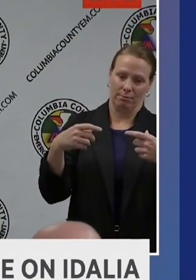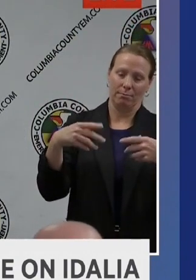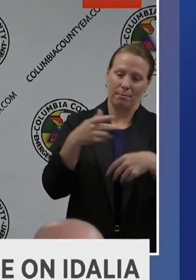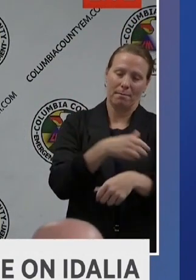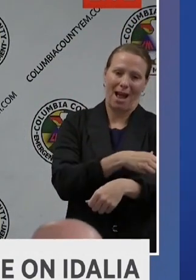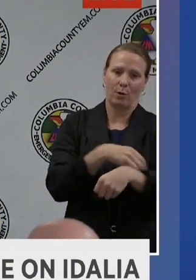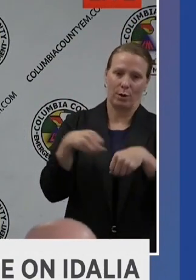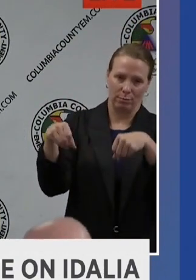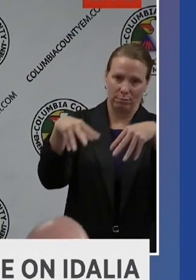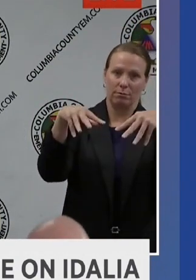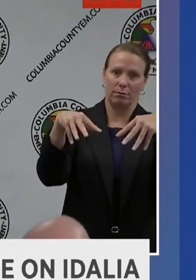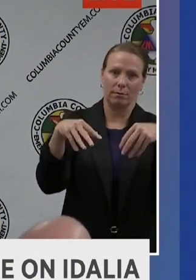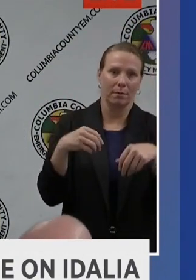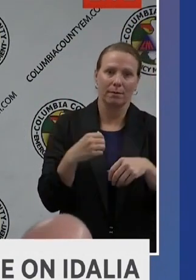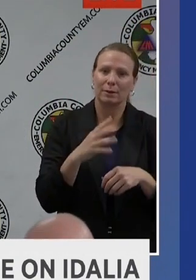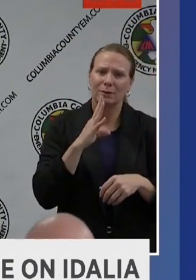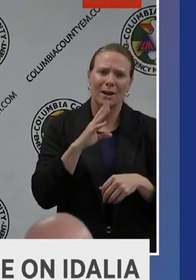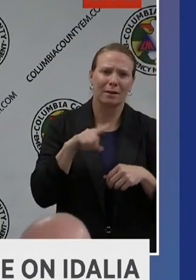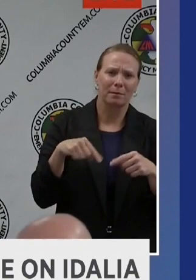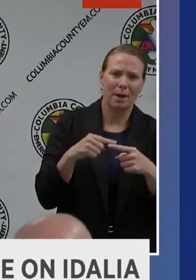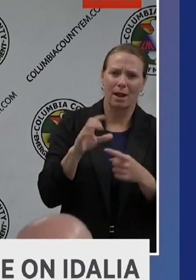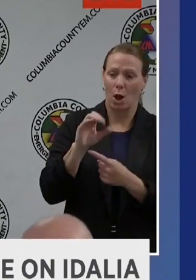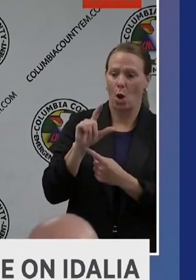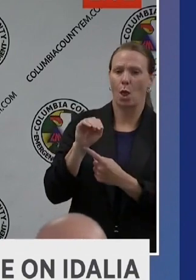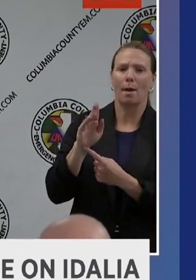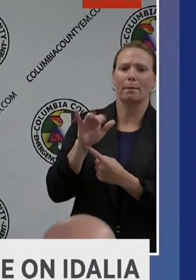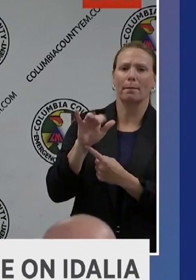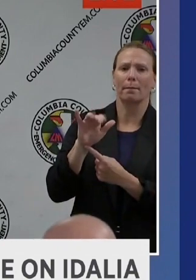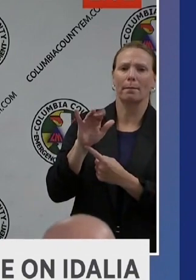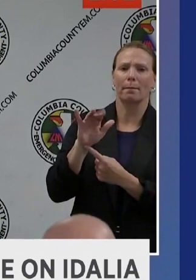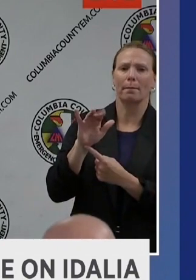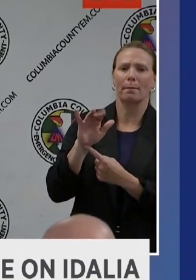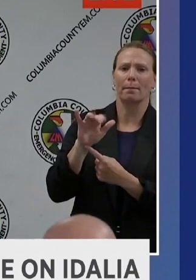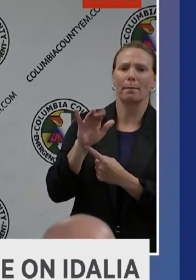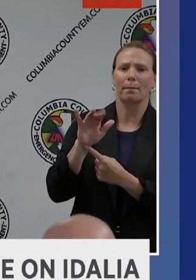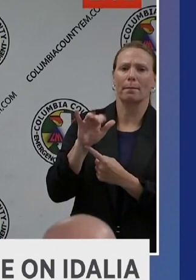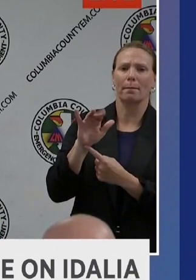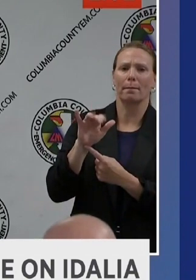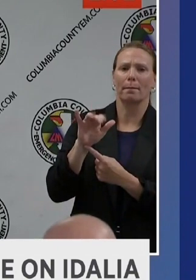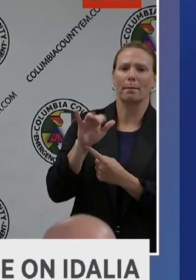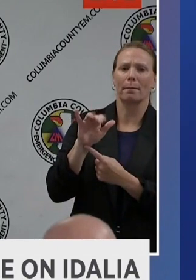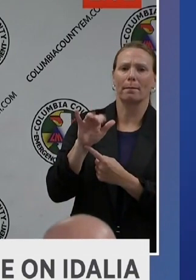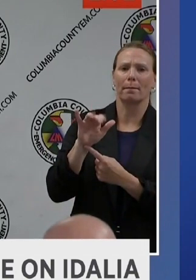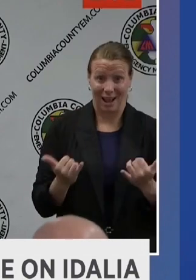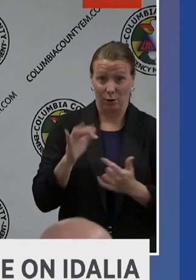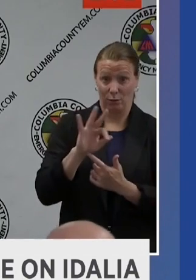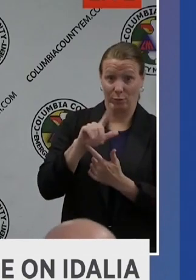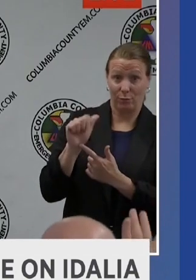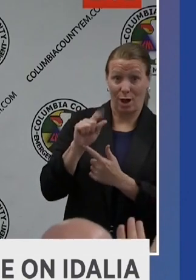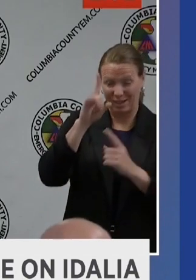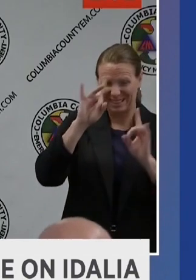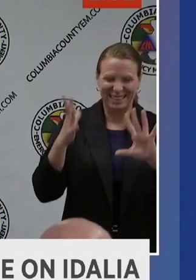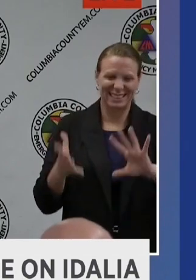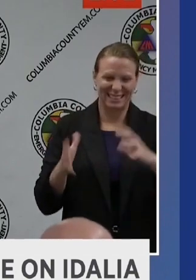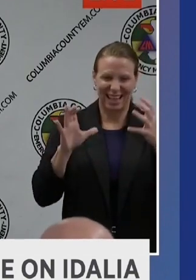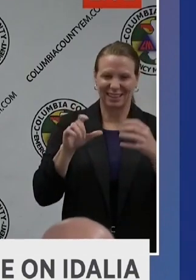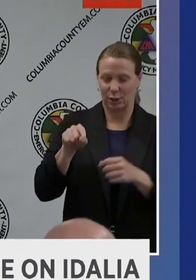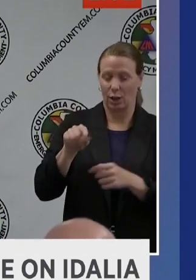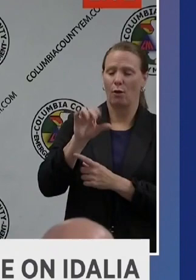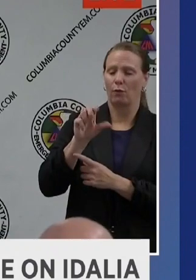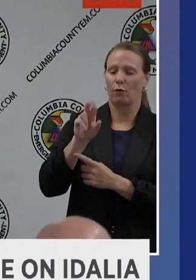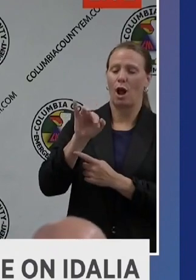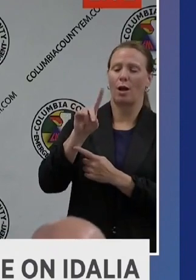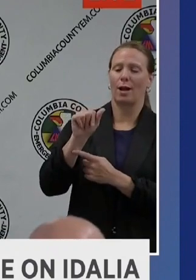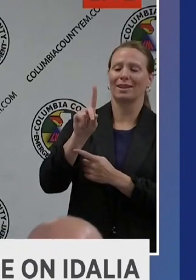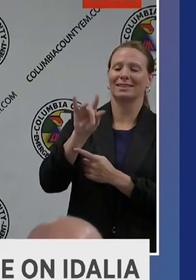a live update from Columbia County, Florida, which is in north central Florida. And he really gave us a better understanding of